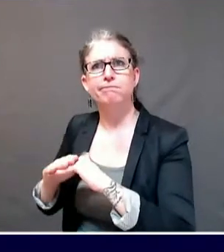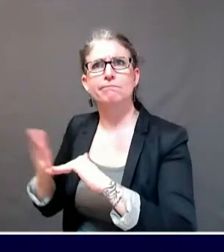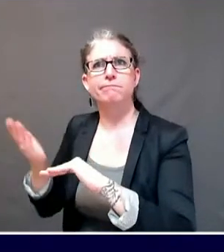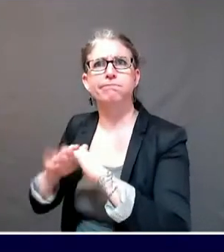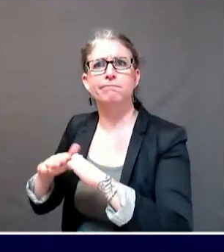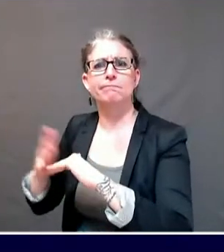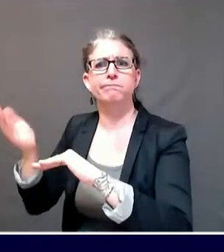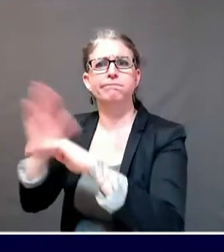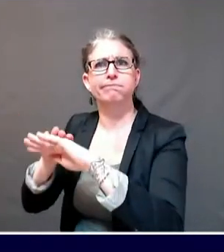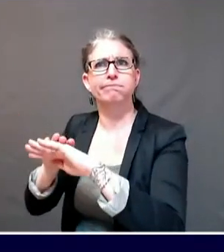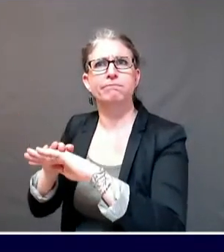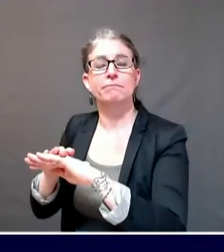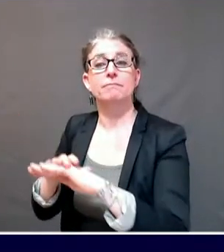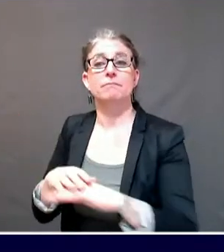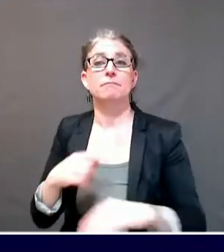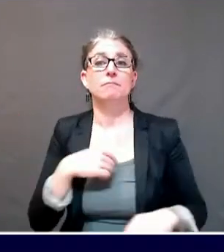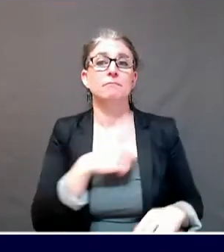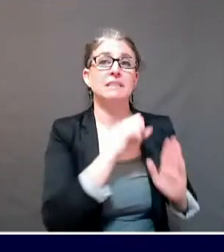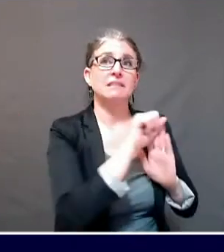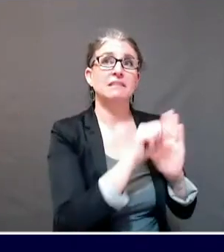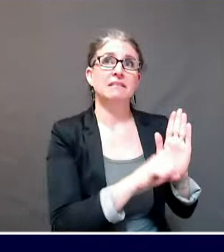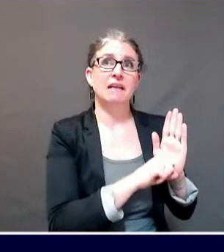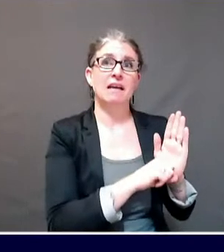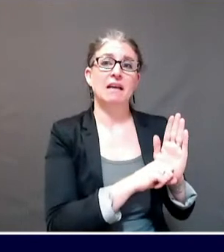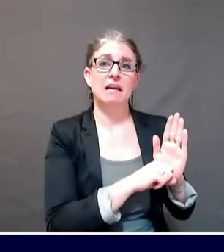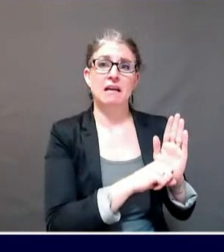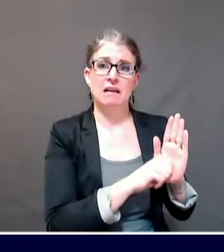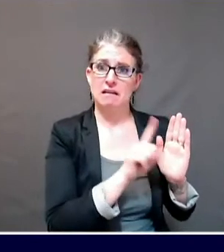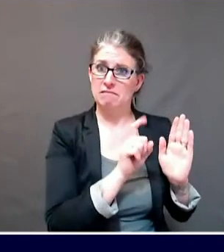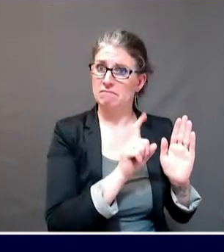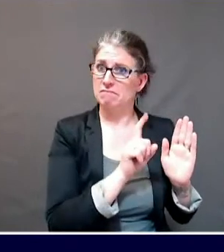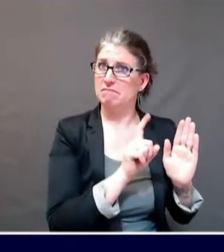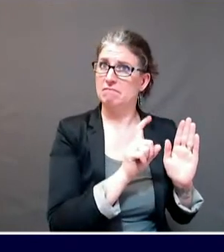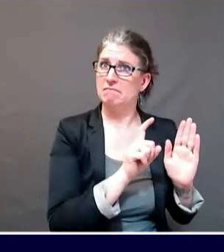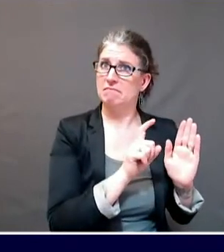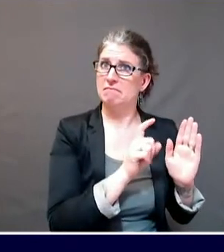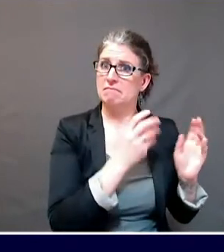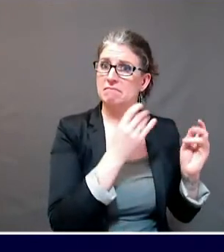caps on remote learning? I'm thinking of one school district in particular.